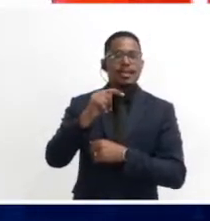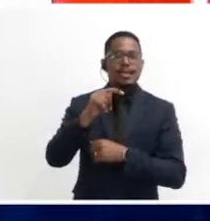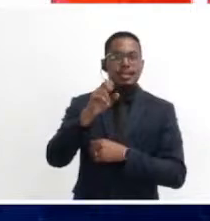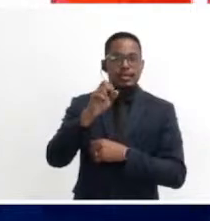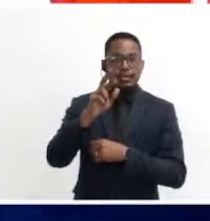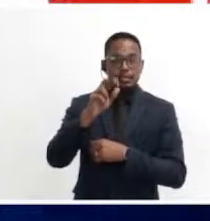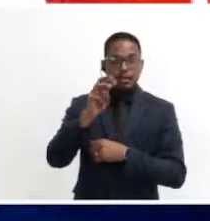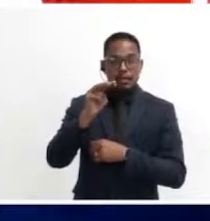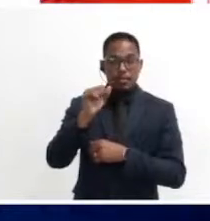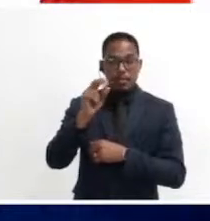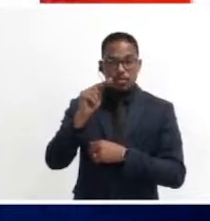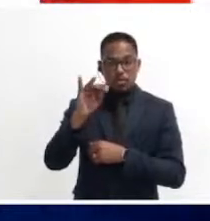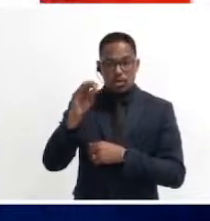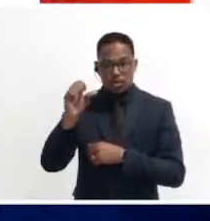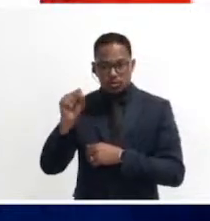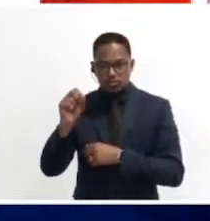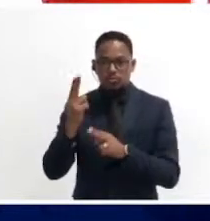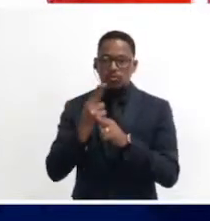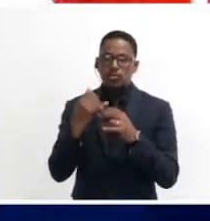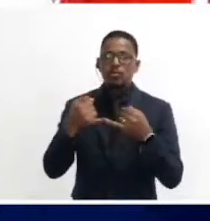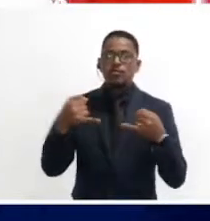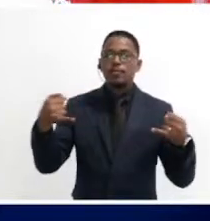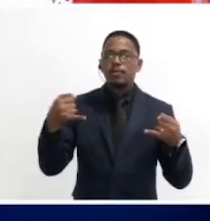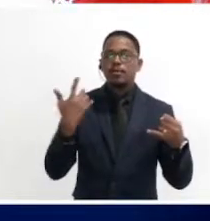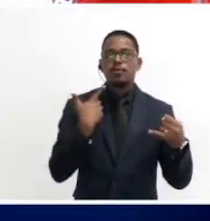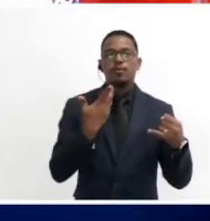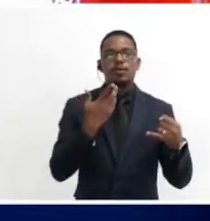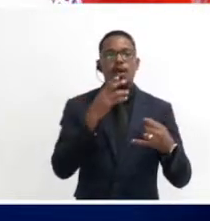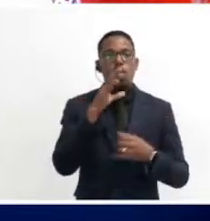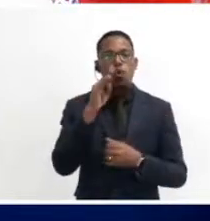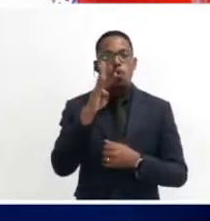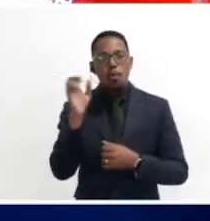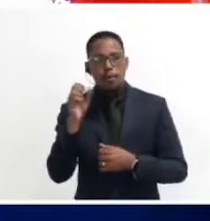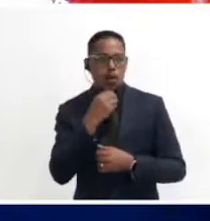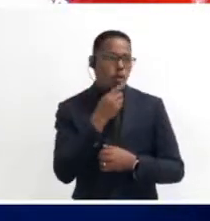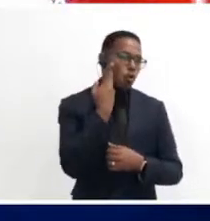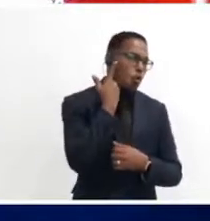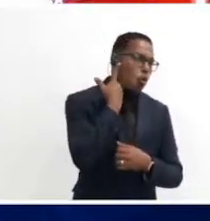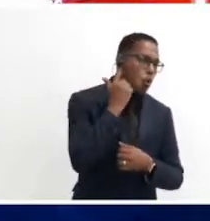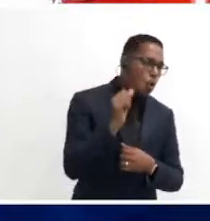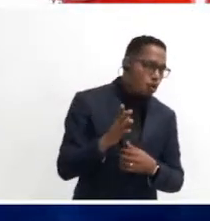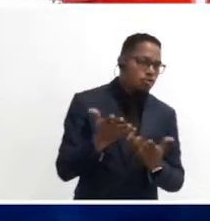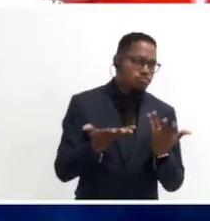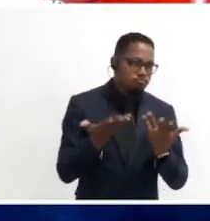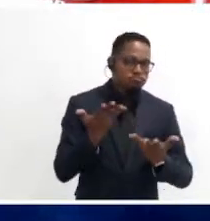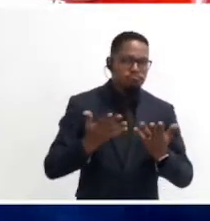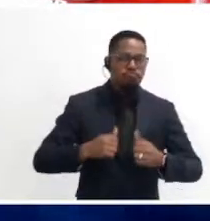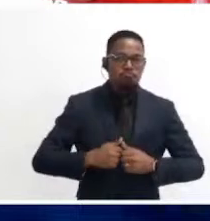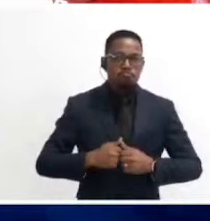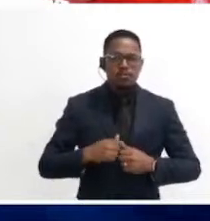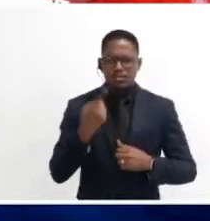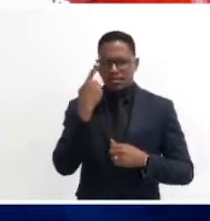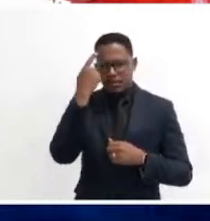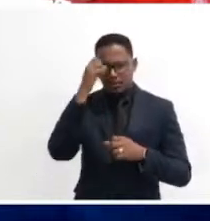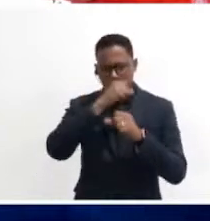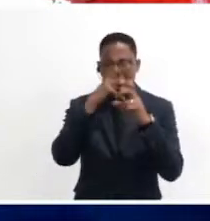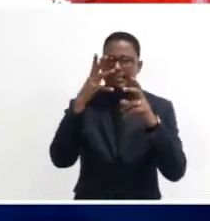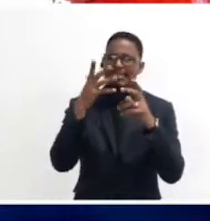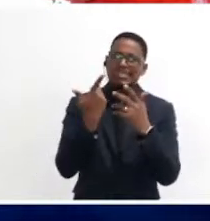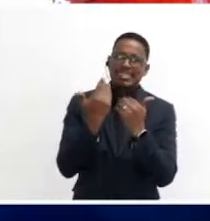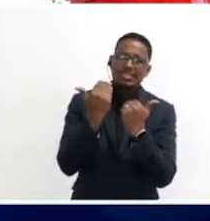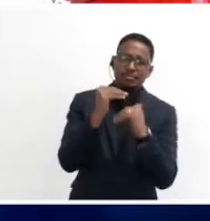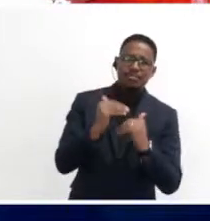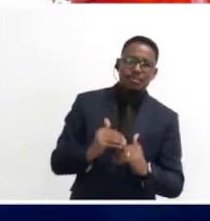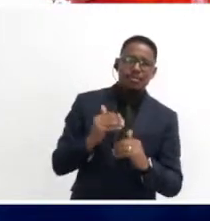typically. And you can imagine there's a certain limitation on the pitch if you look at that picture on